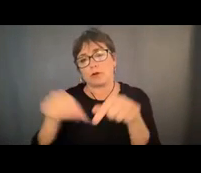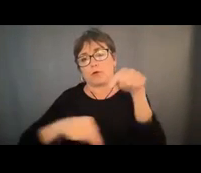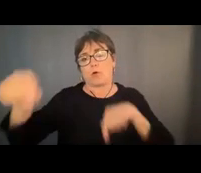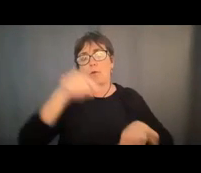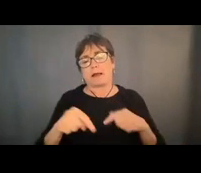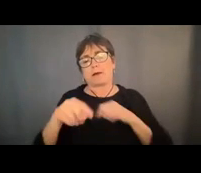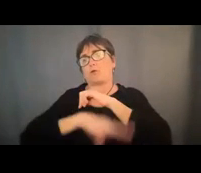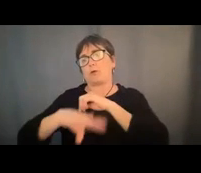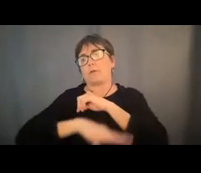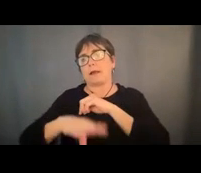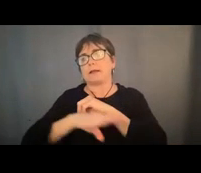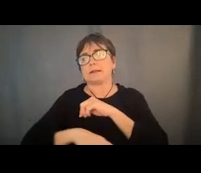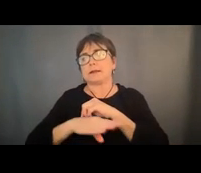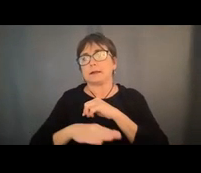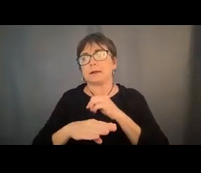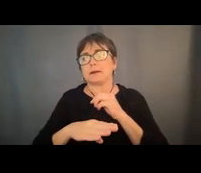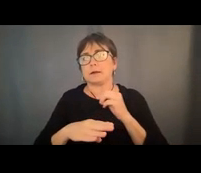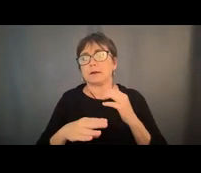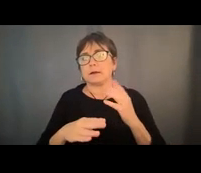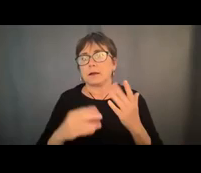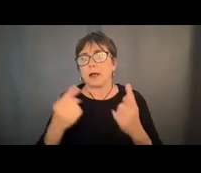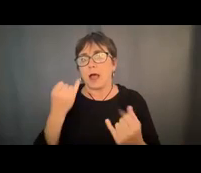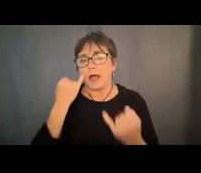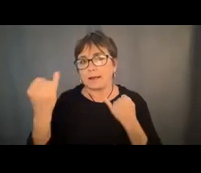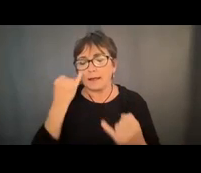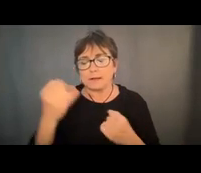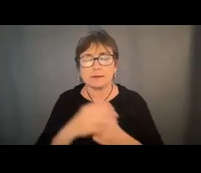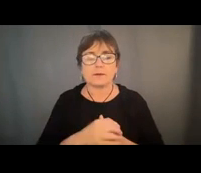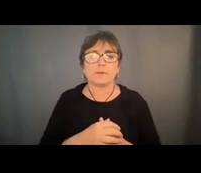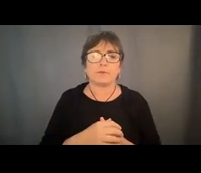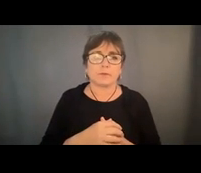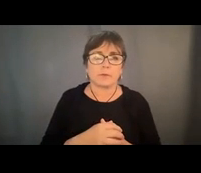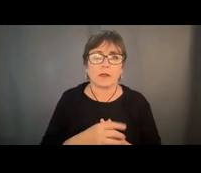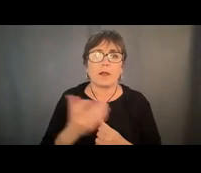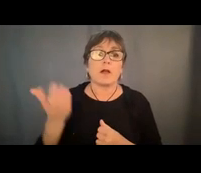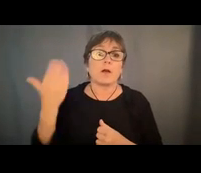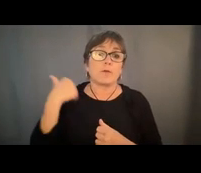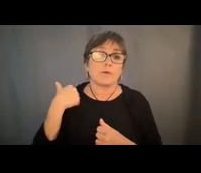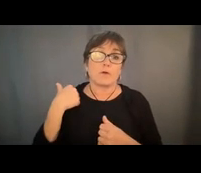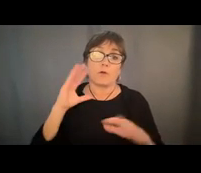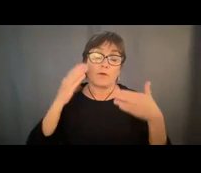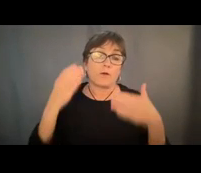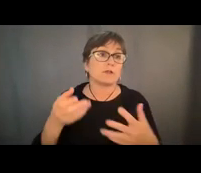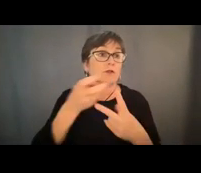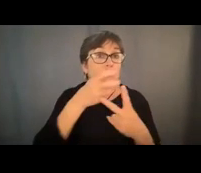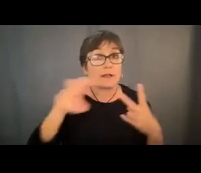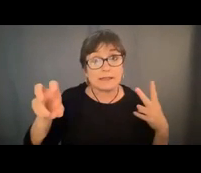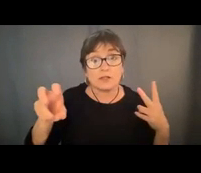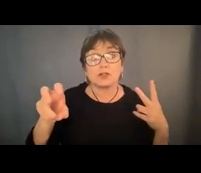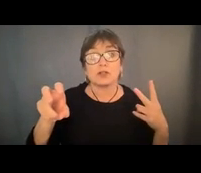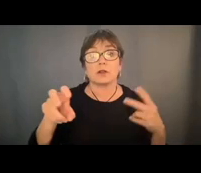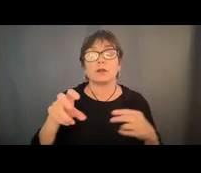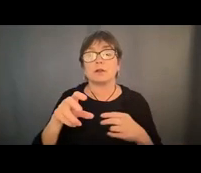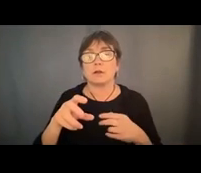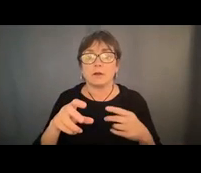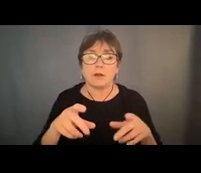that I think we go and do is focus so much on transition. We focus on these specialties,